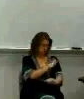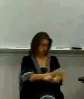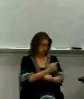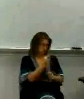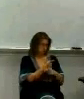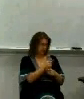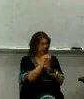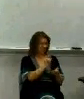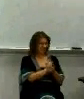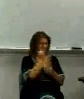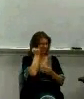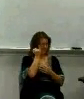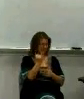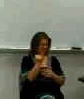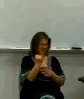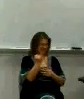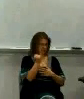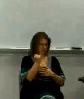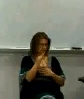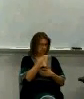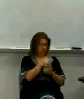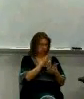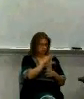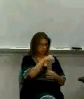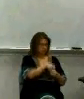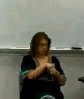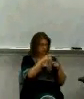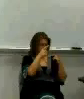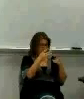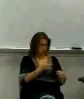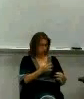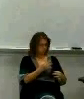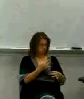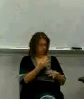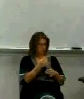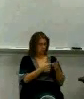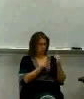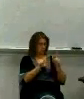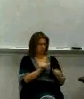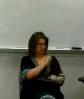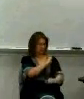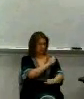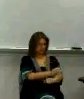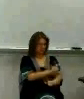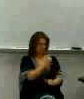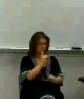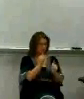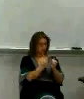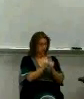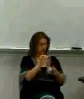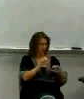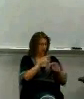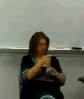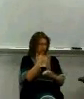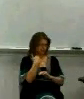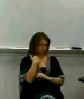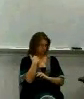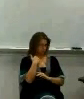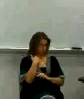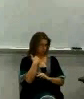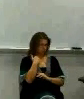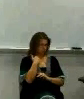So that's the idea of the solution you're in, determining what the potential energy is of the chemical you have.